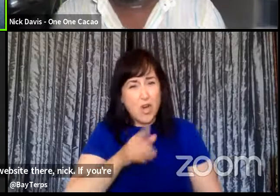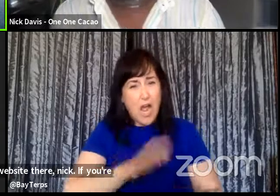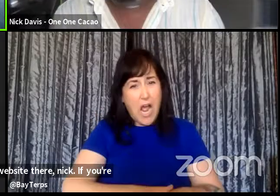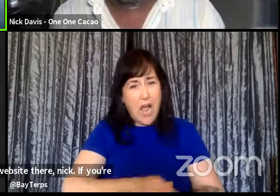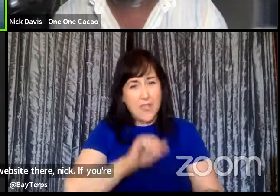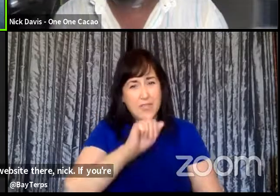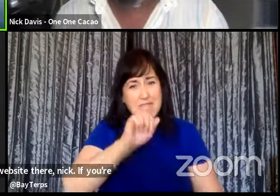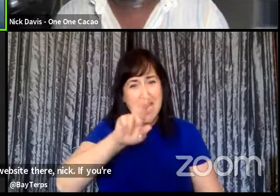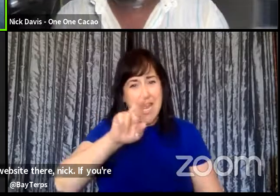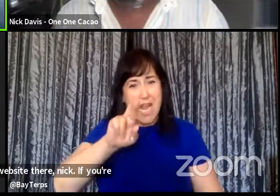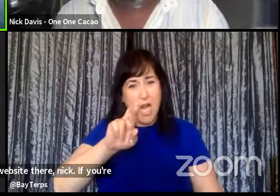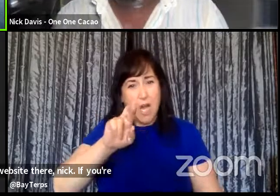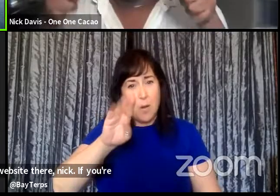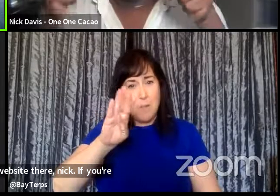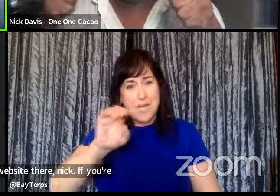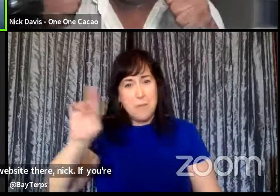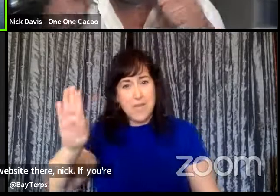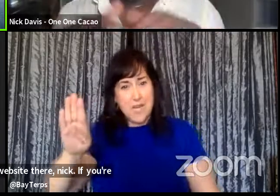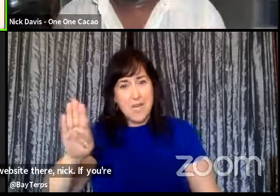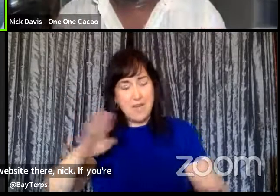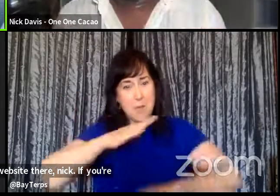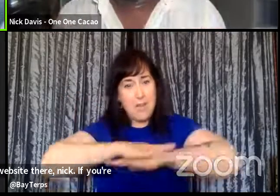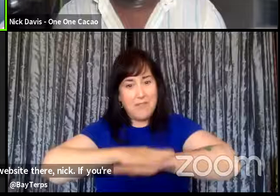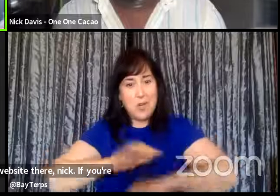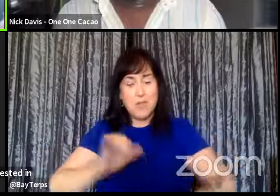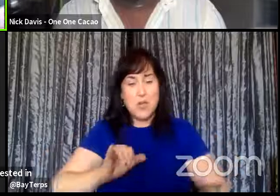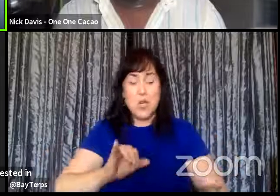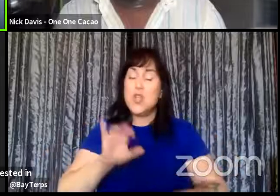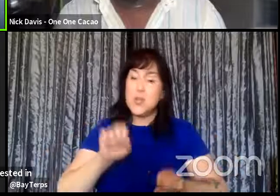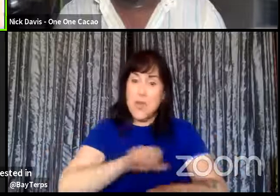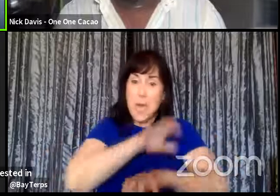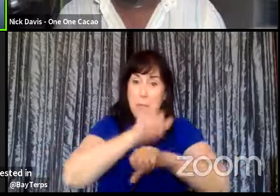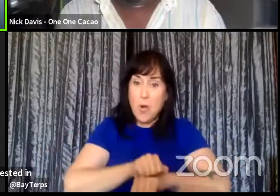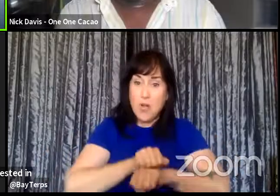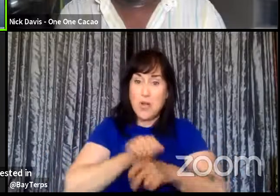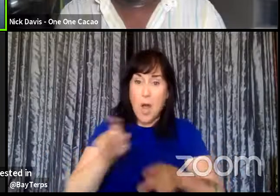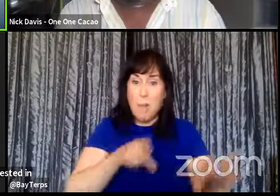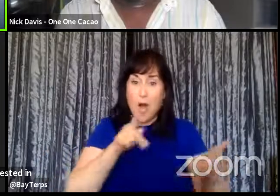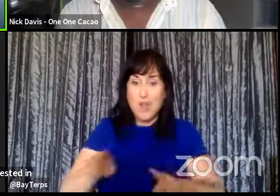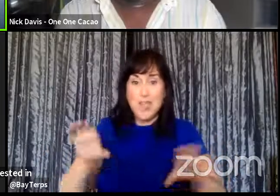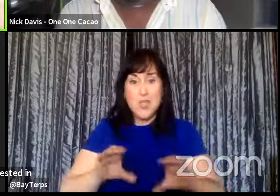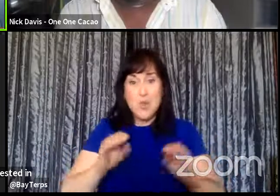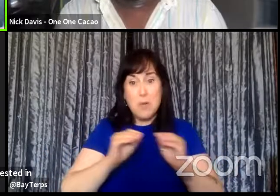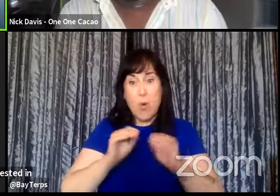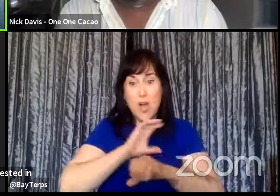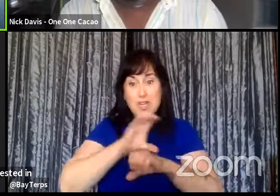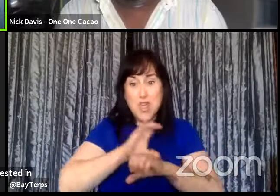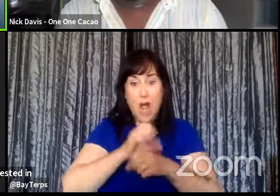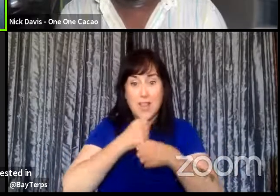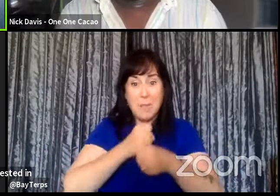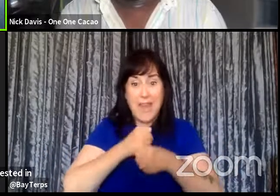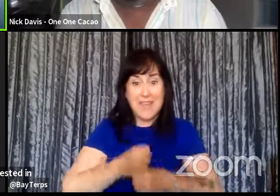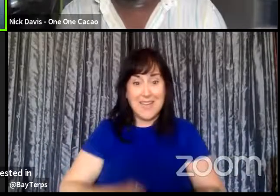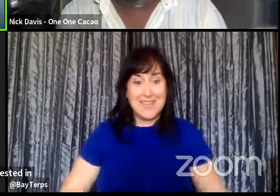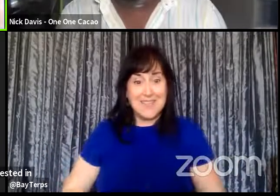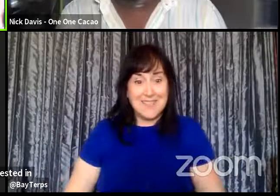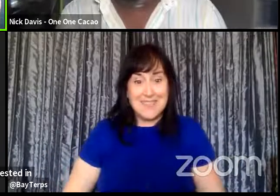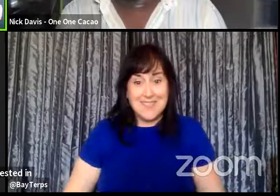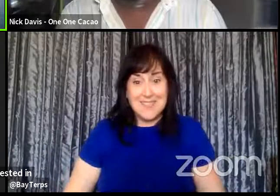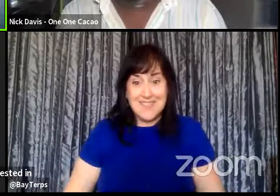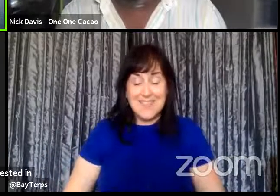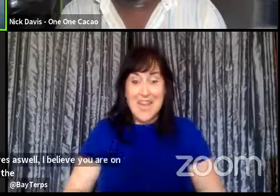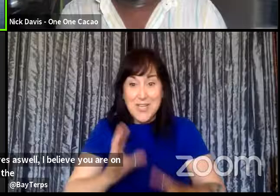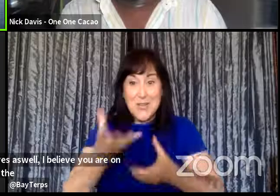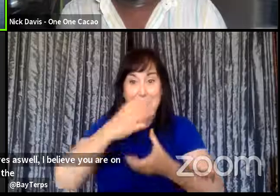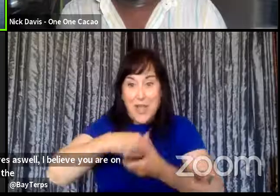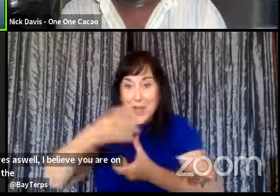platform as well to find you there. You could book a party for friends and do more chocolate making and get into the inclusions